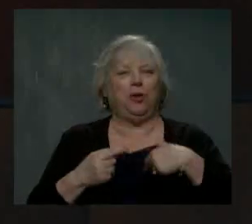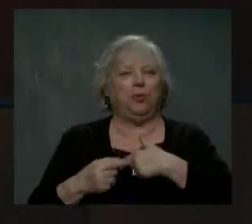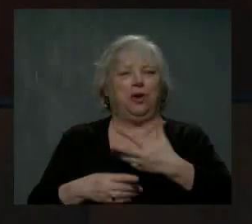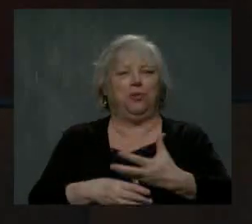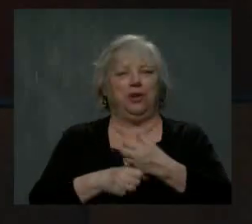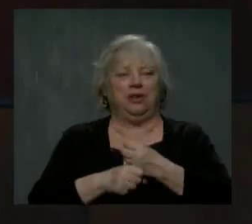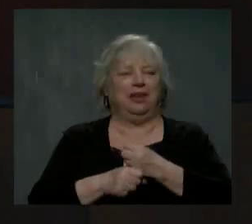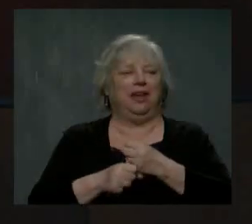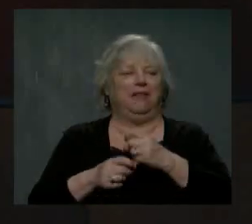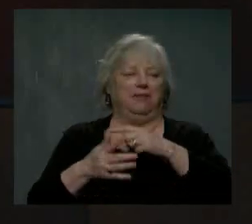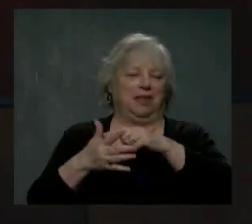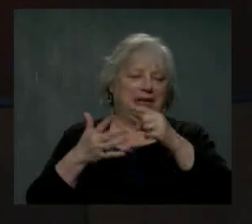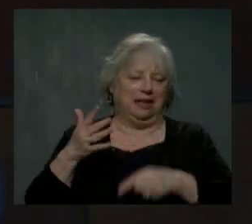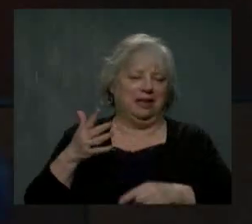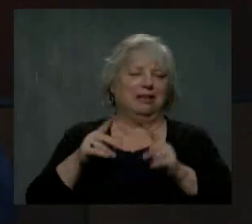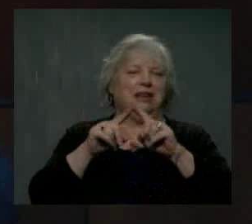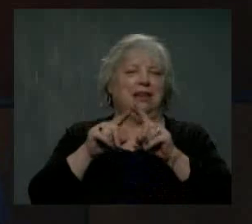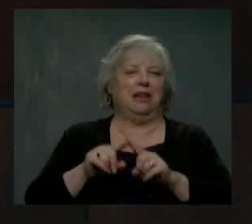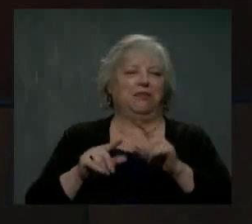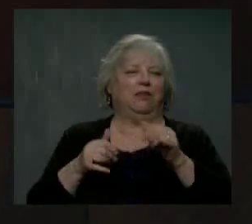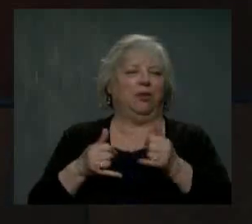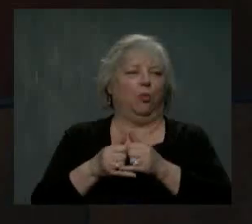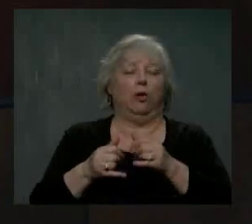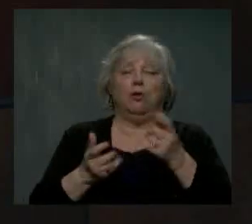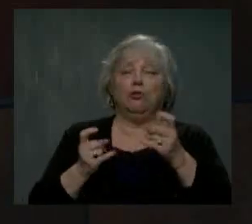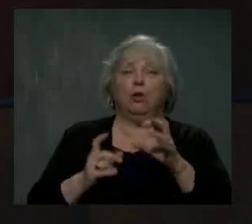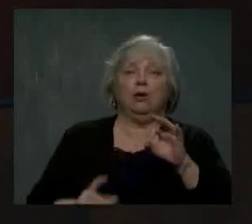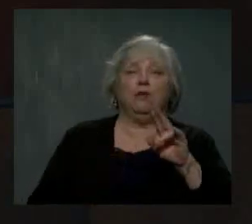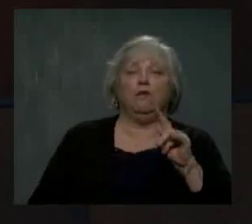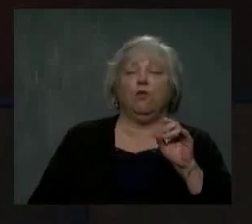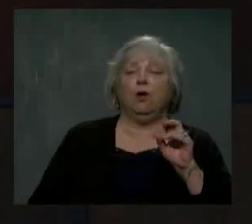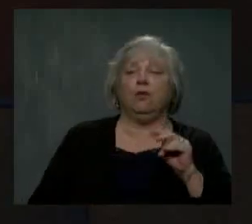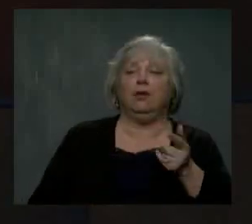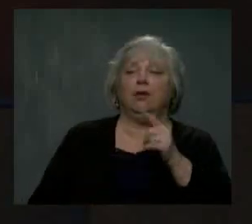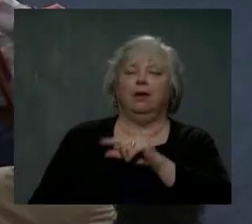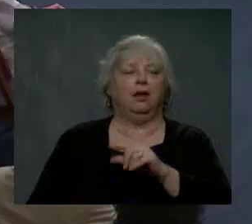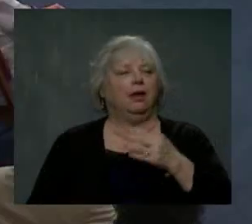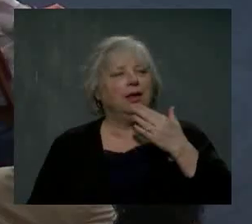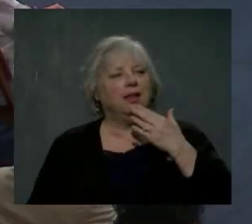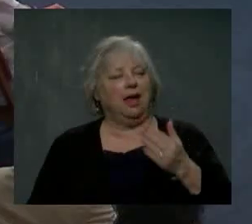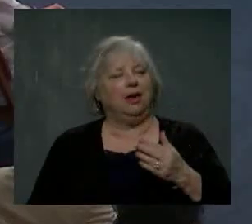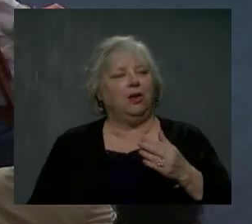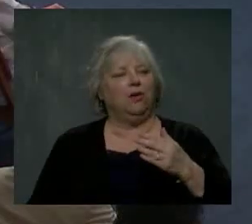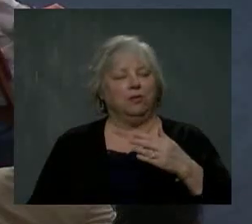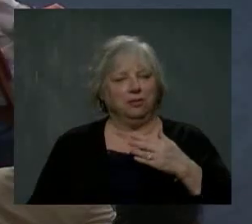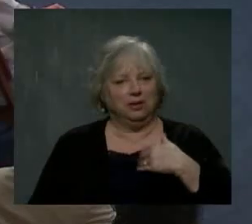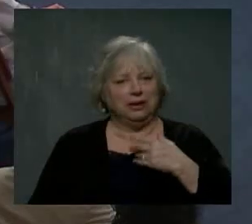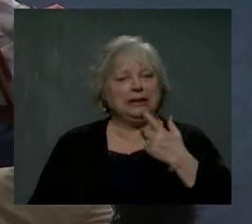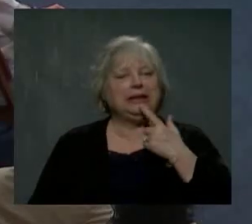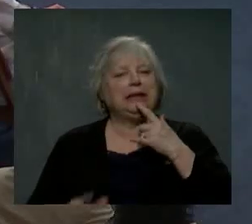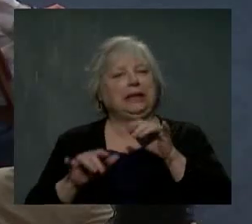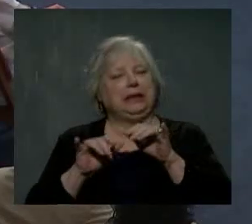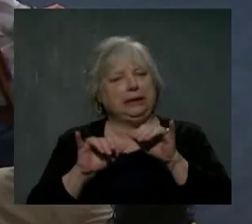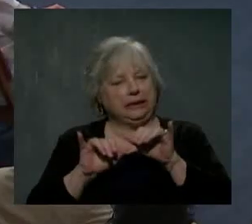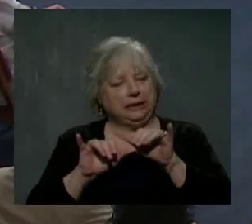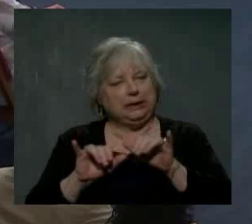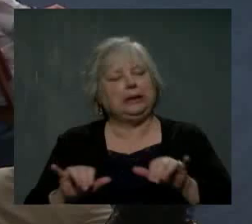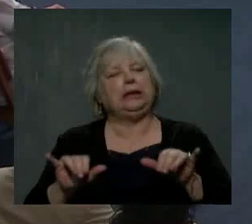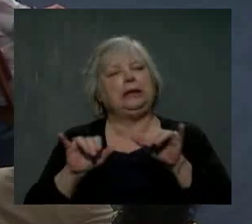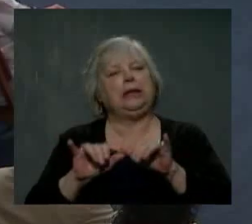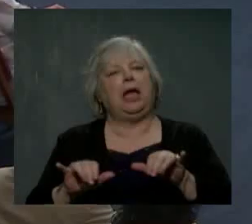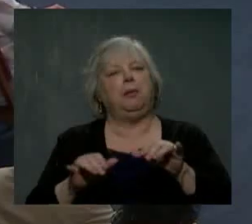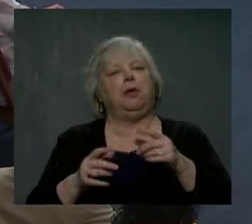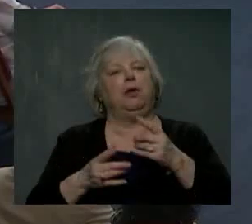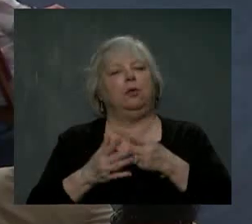awards. Director Fortson. Thank you, Vice Mayor. I would echo what Director Webb has